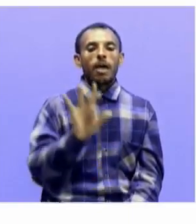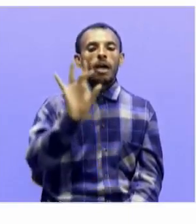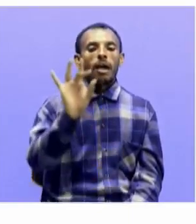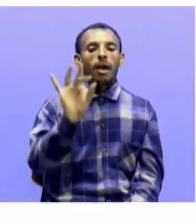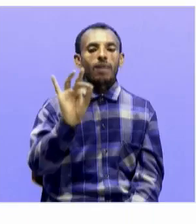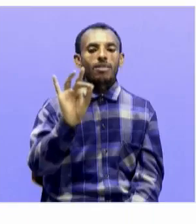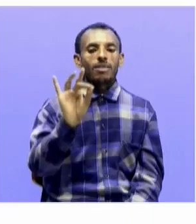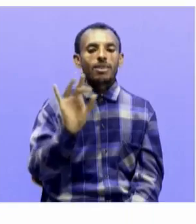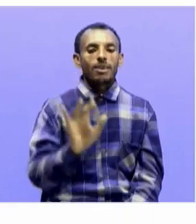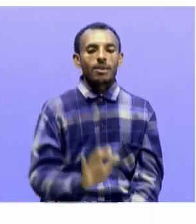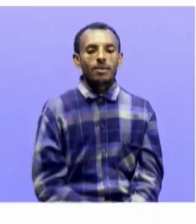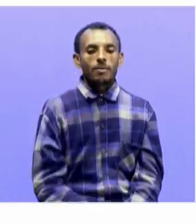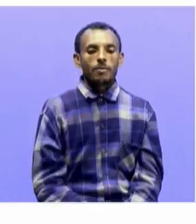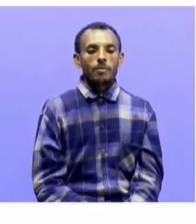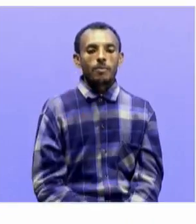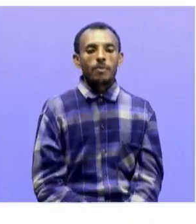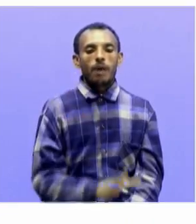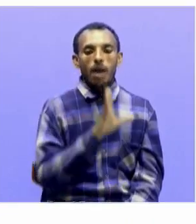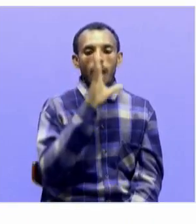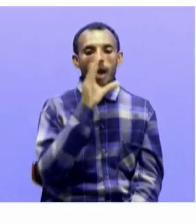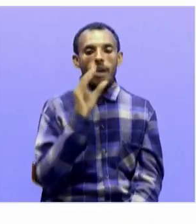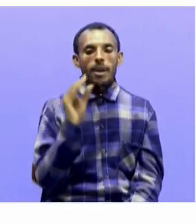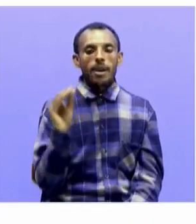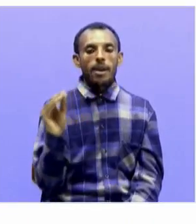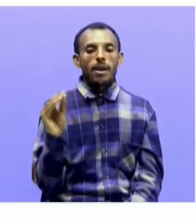8, and